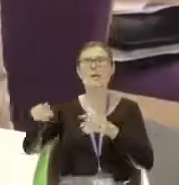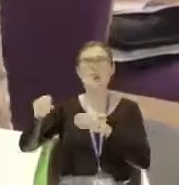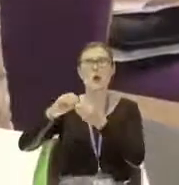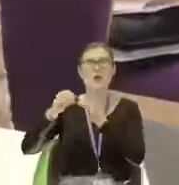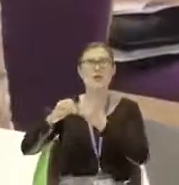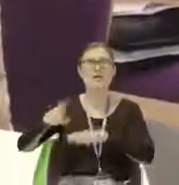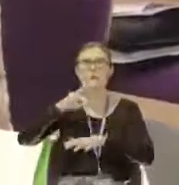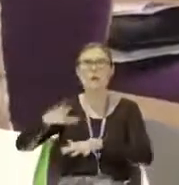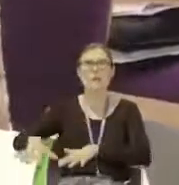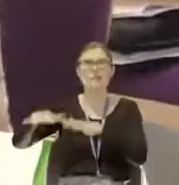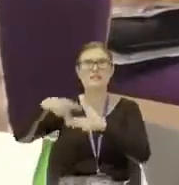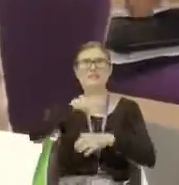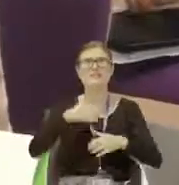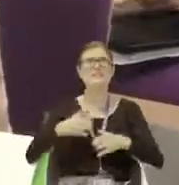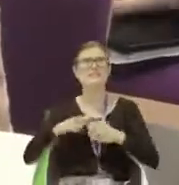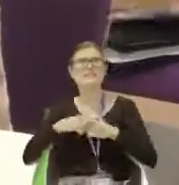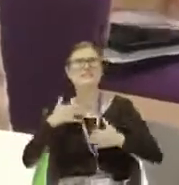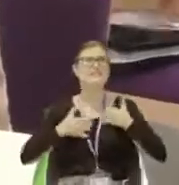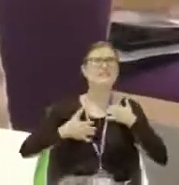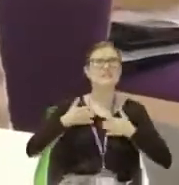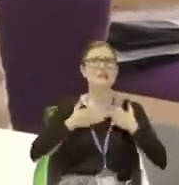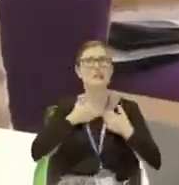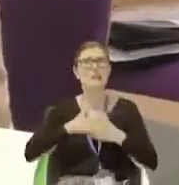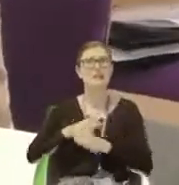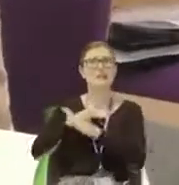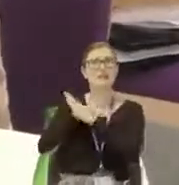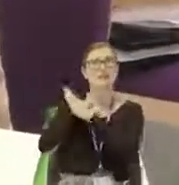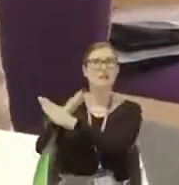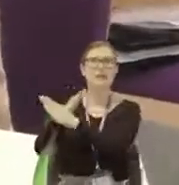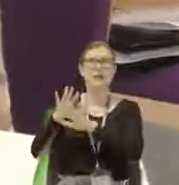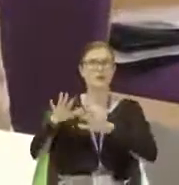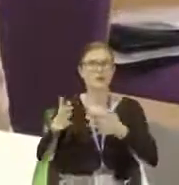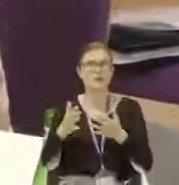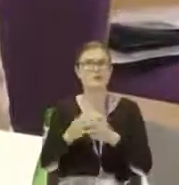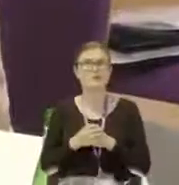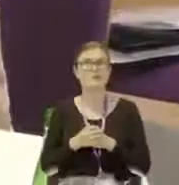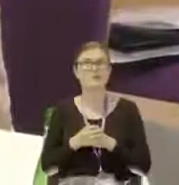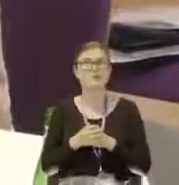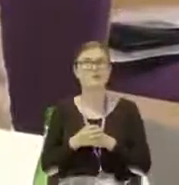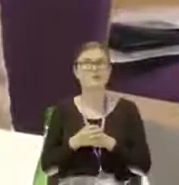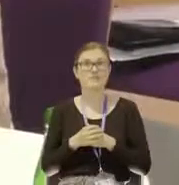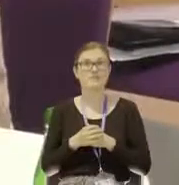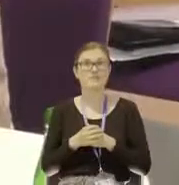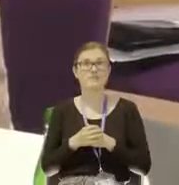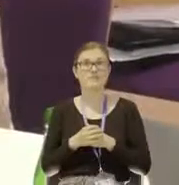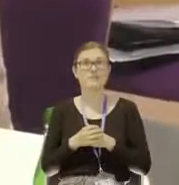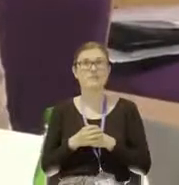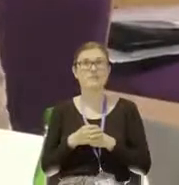inconvenience and add on to the problems that they had after the COVID,